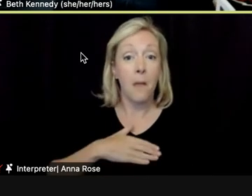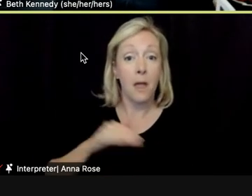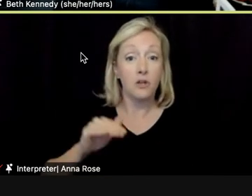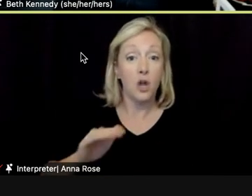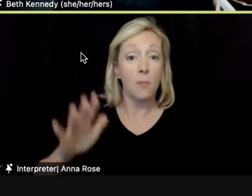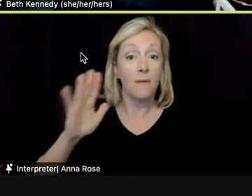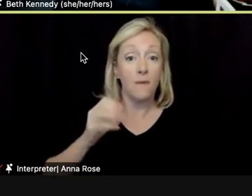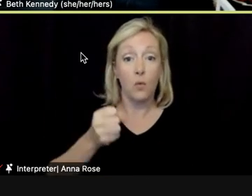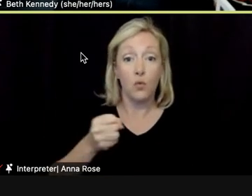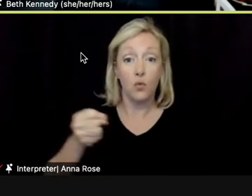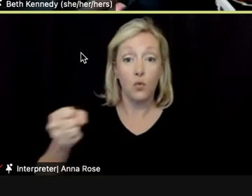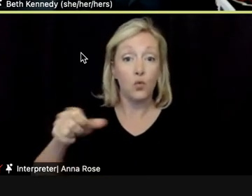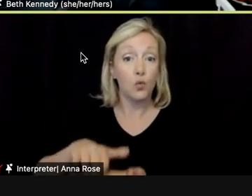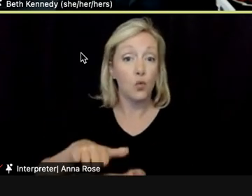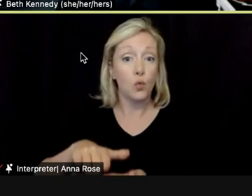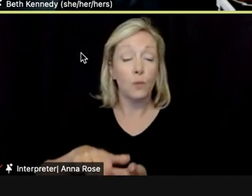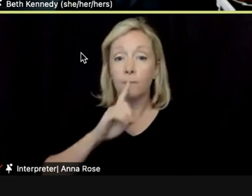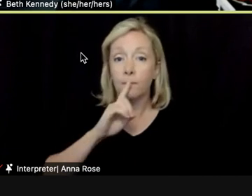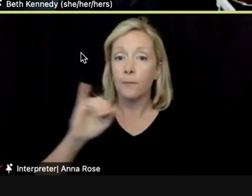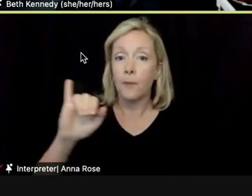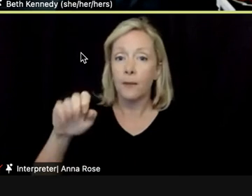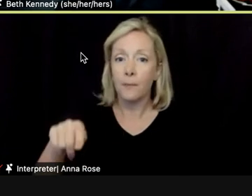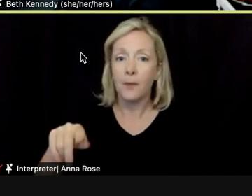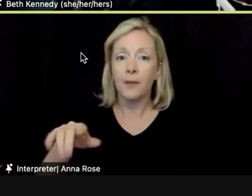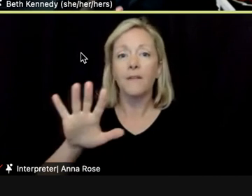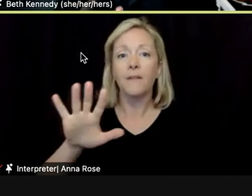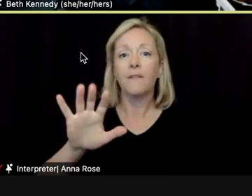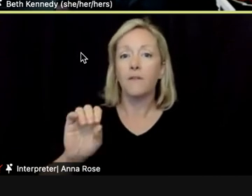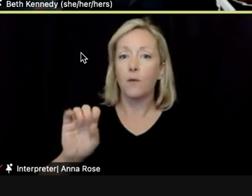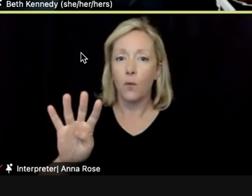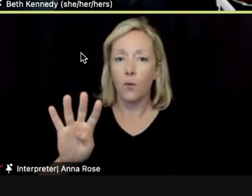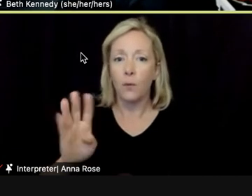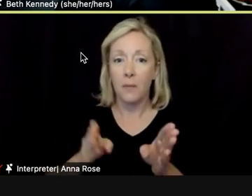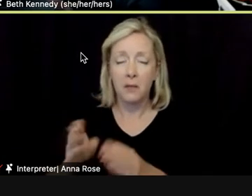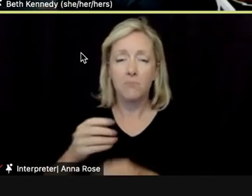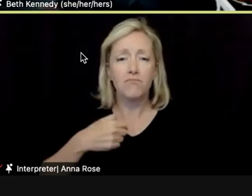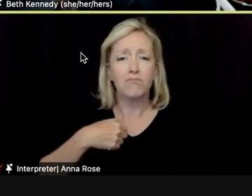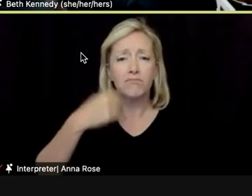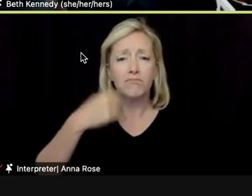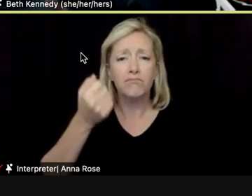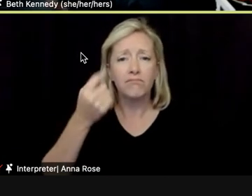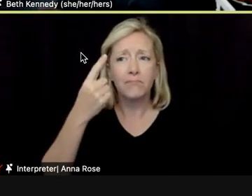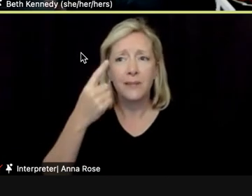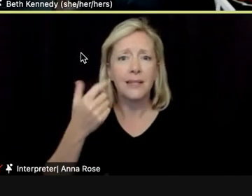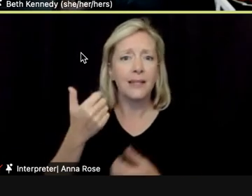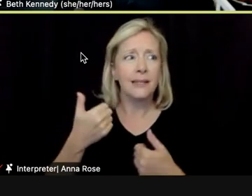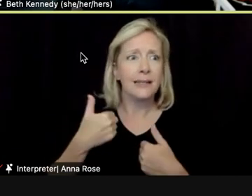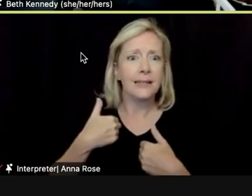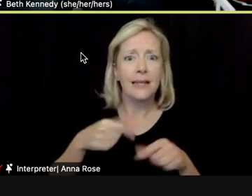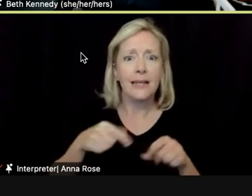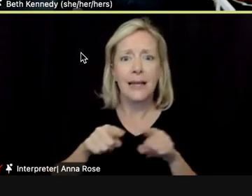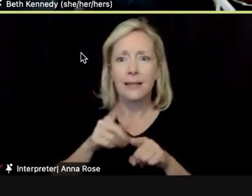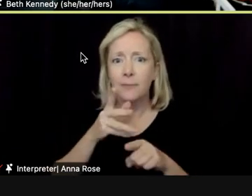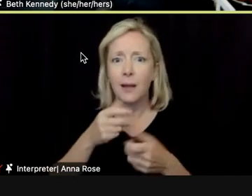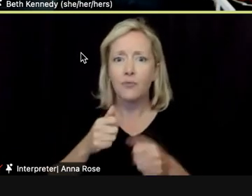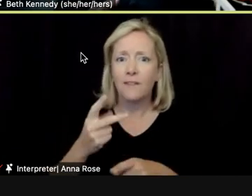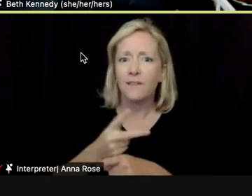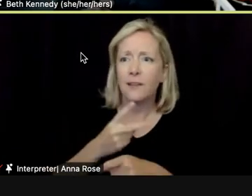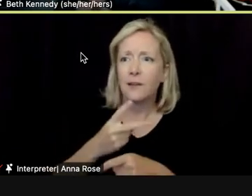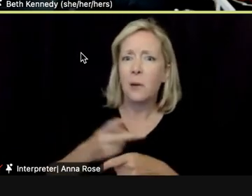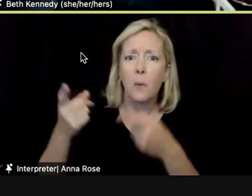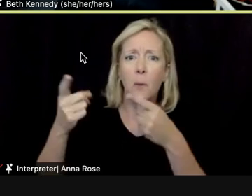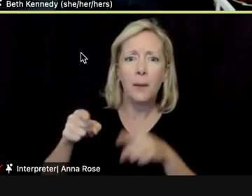not on an IEP, but on a 504 plan. I know what it's like where you're trying to figure out like what's happening at